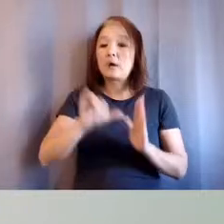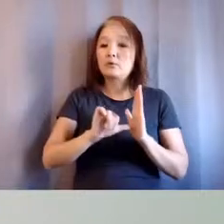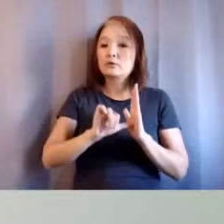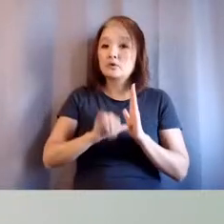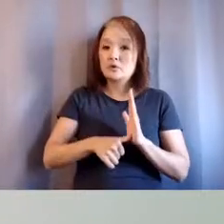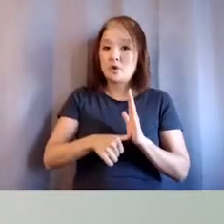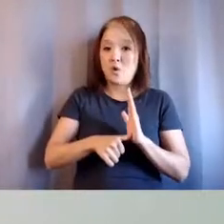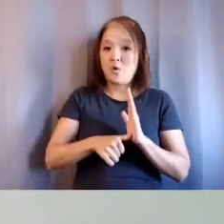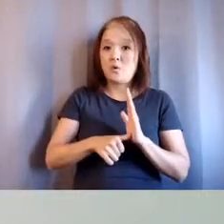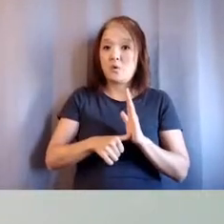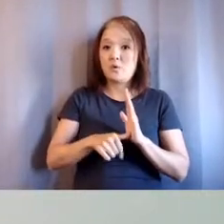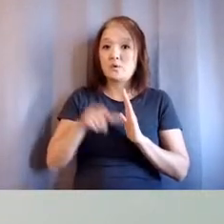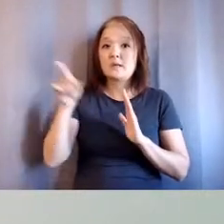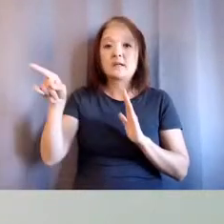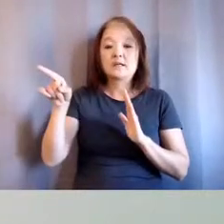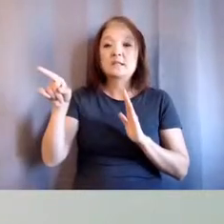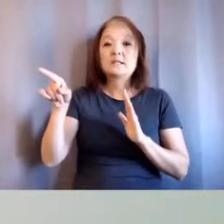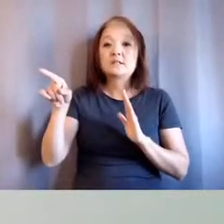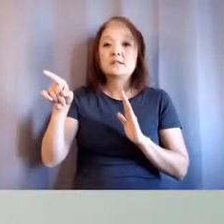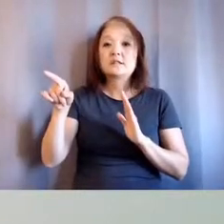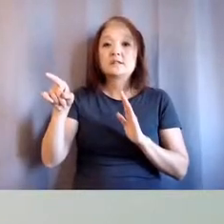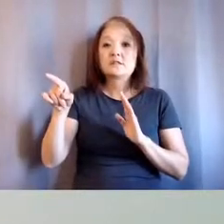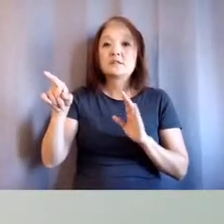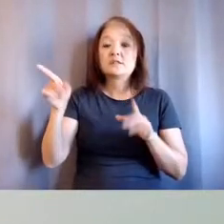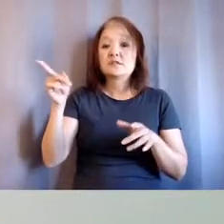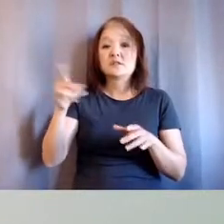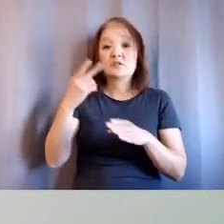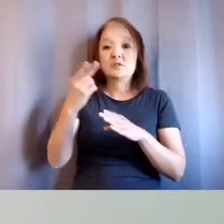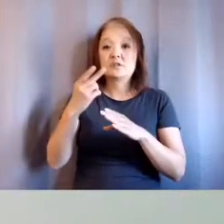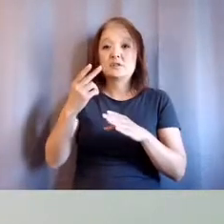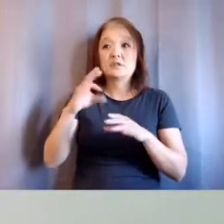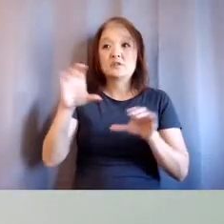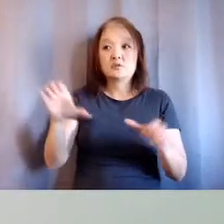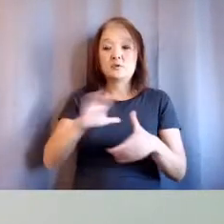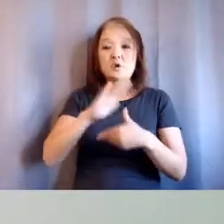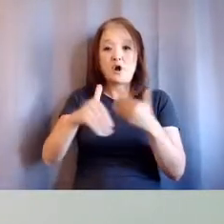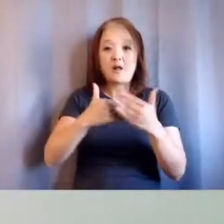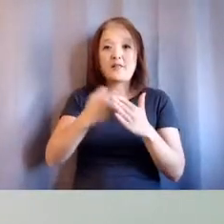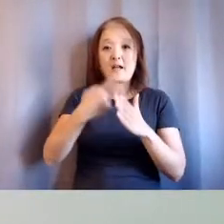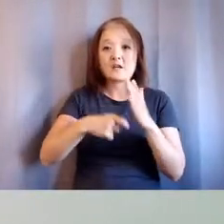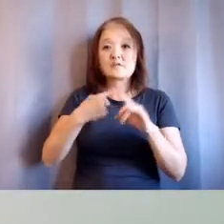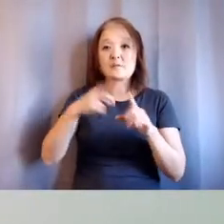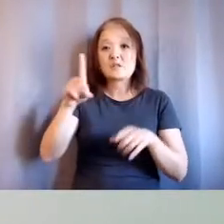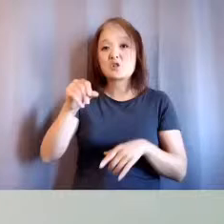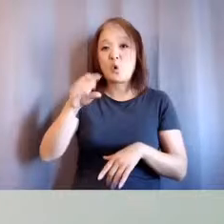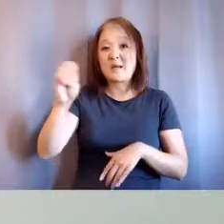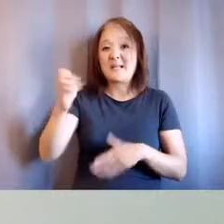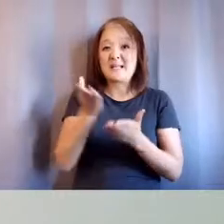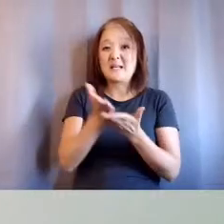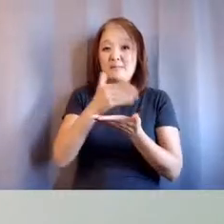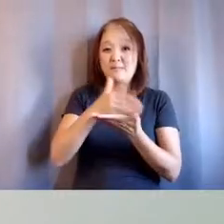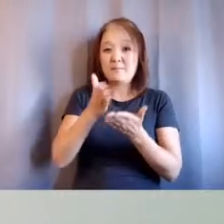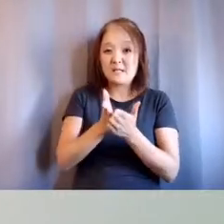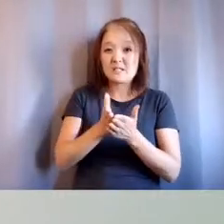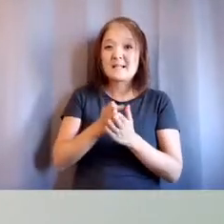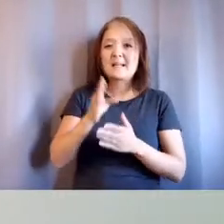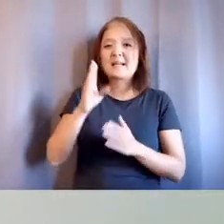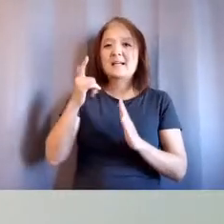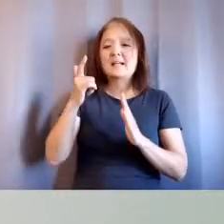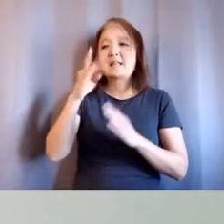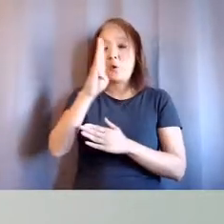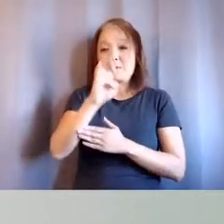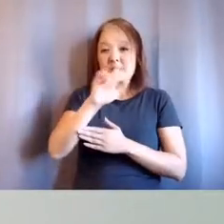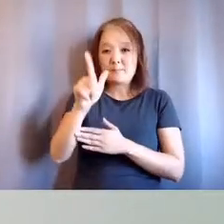she is fronting all of that cost out of the DOE budget. There was a bill in the legislature that was moving through.